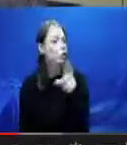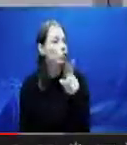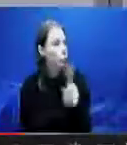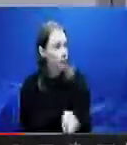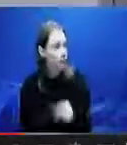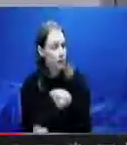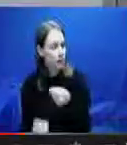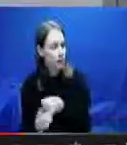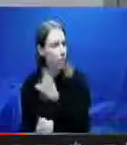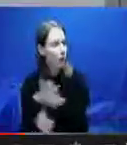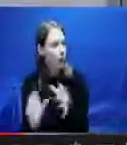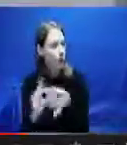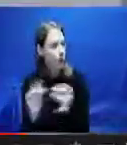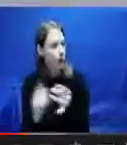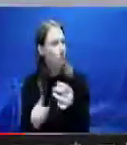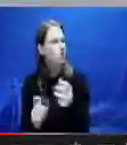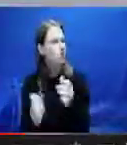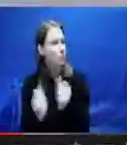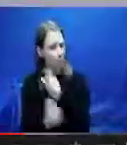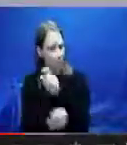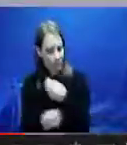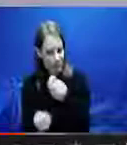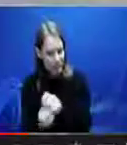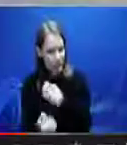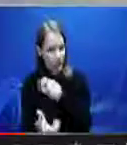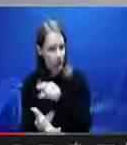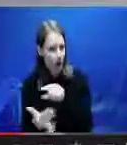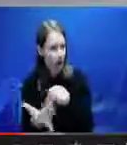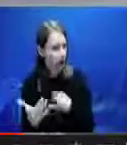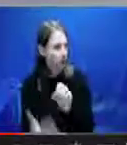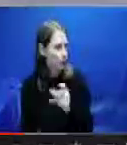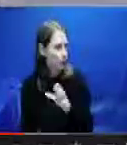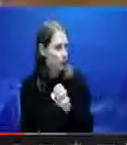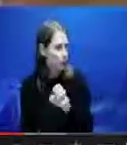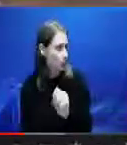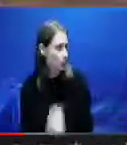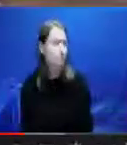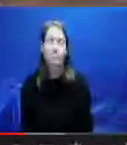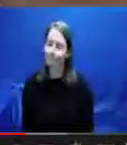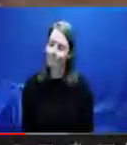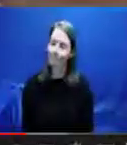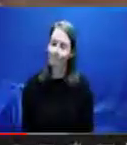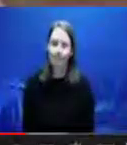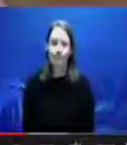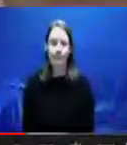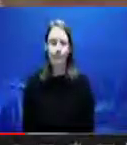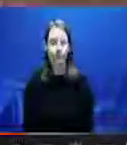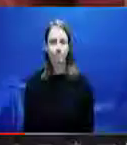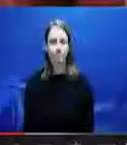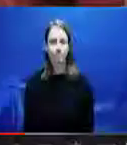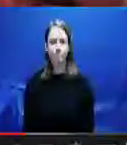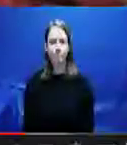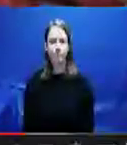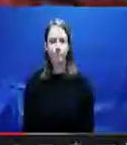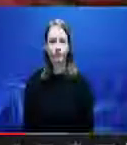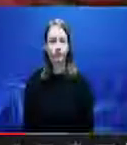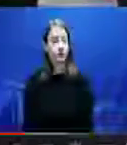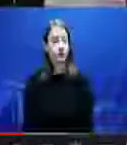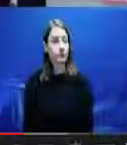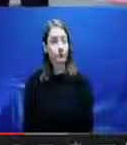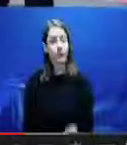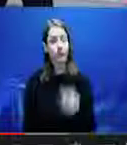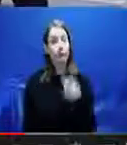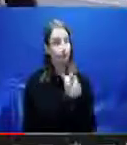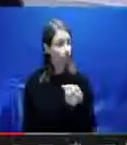documents. No matter where you go, guys, this stuff is going to be extremely important. Riesenfeld is a fan of the new standards, which have pushed him to try new things in the